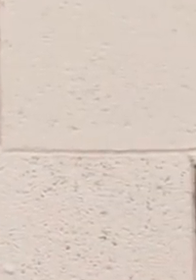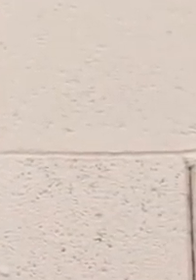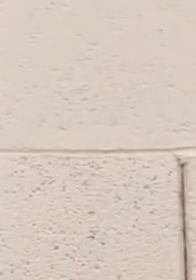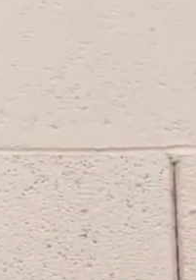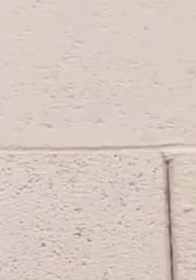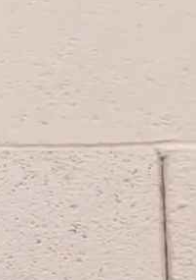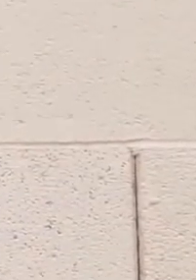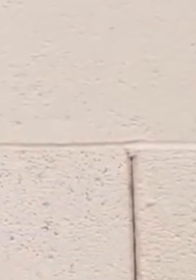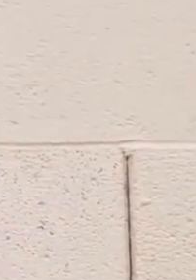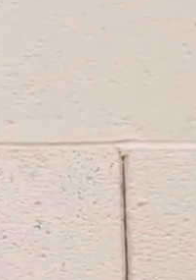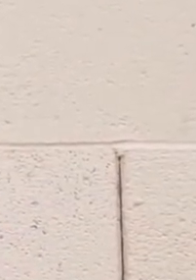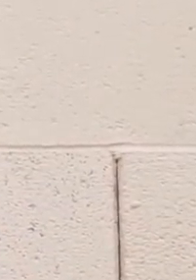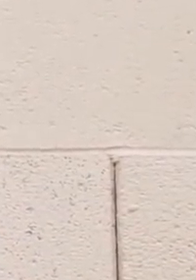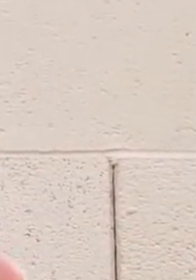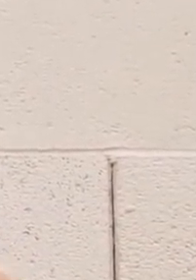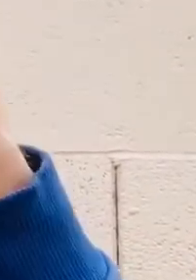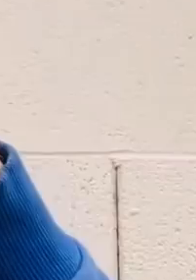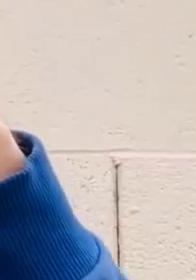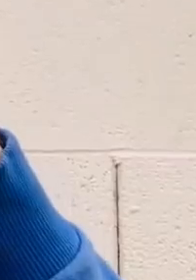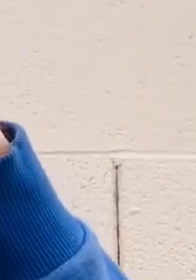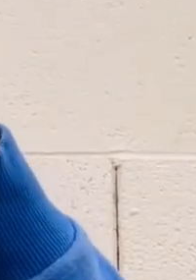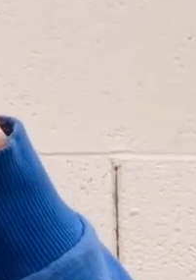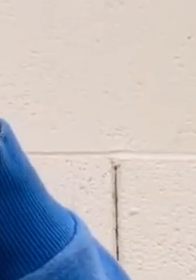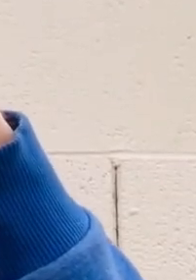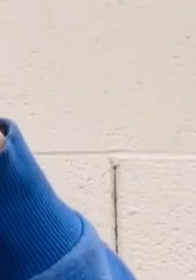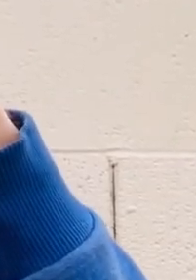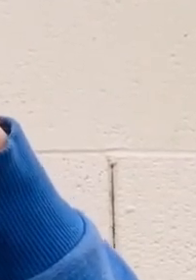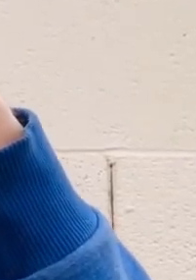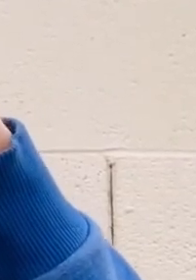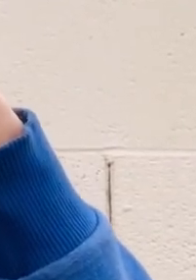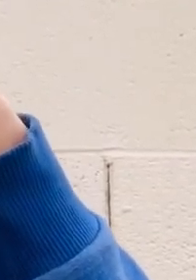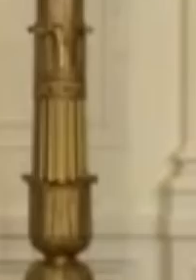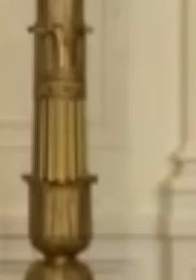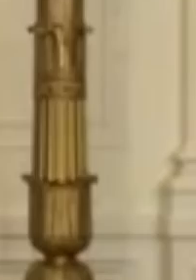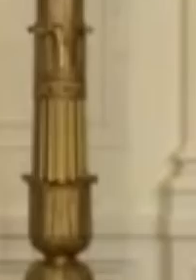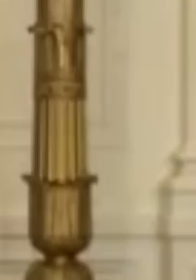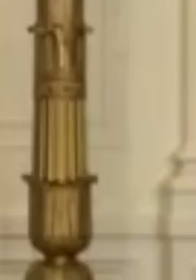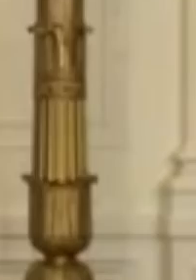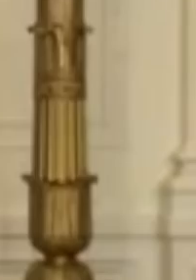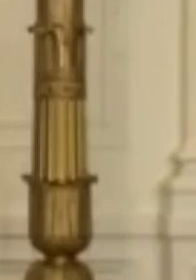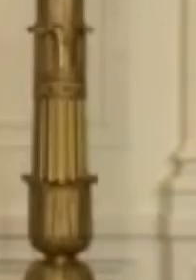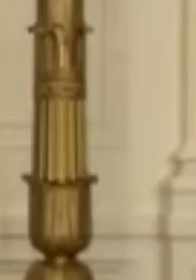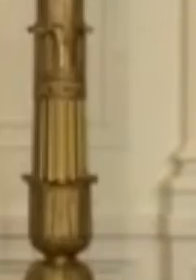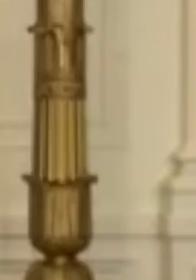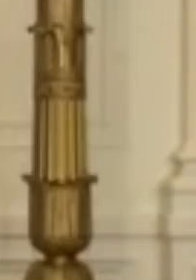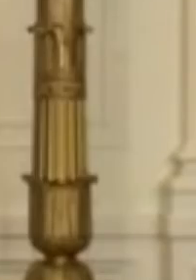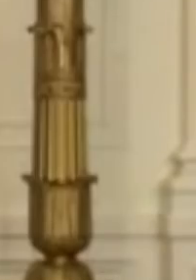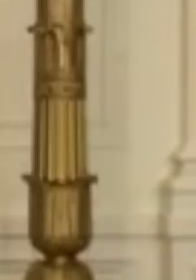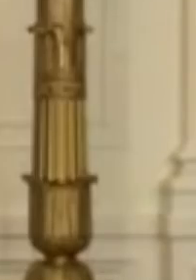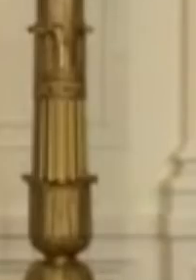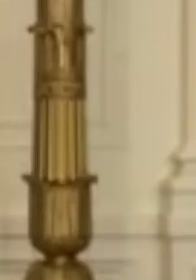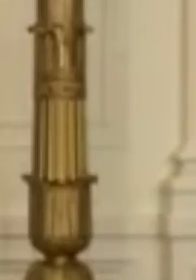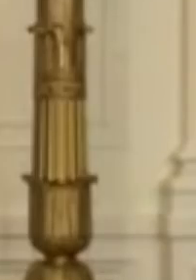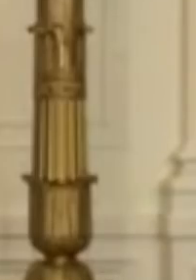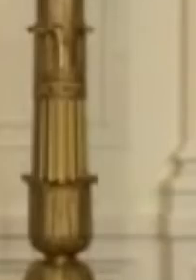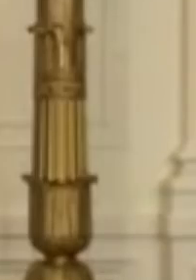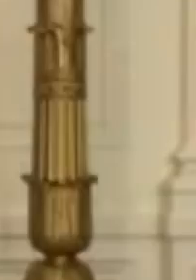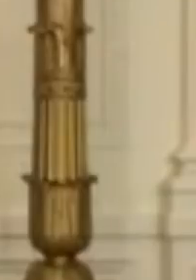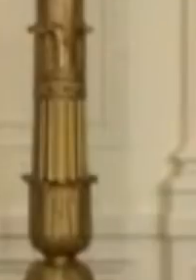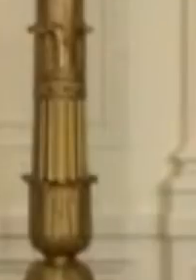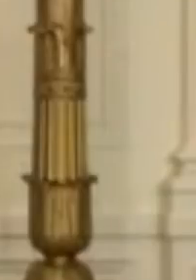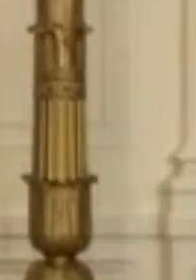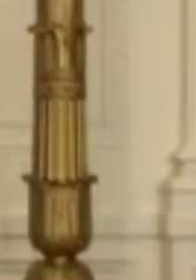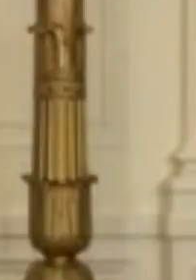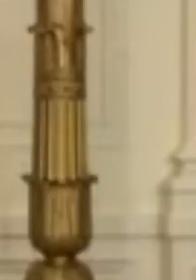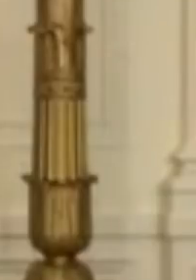you watch it for yourself. Biden telling the truth because he's losing what's up here. Now, when President Harris and I took